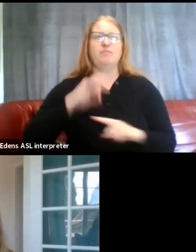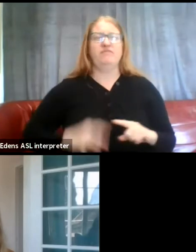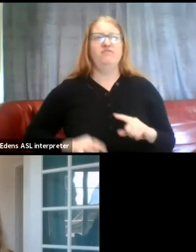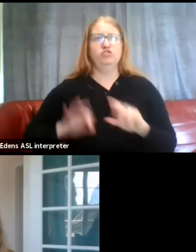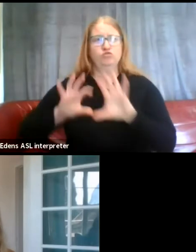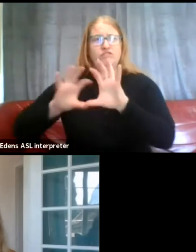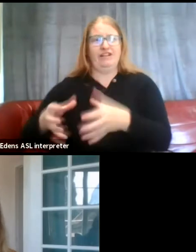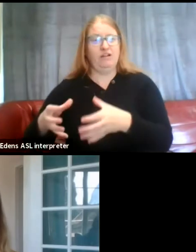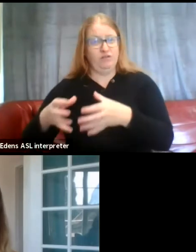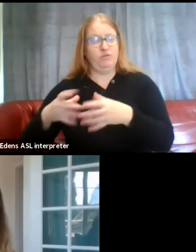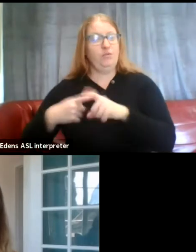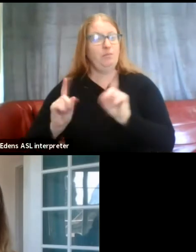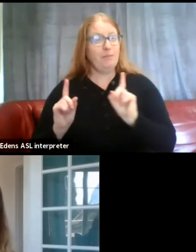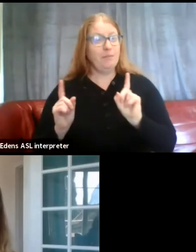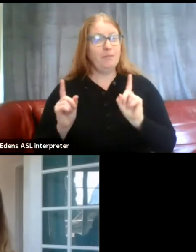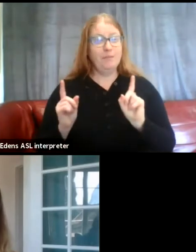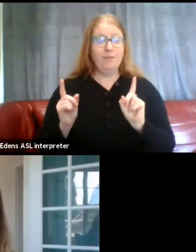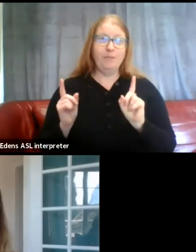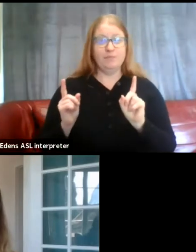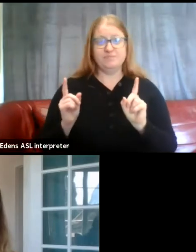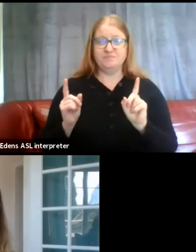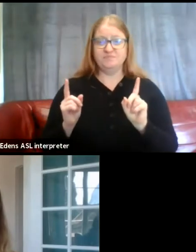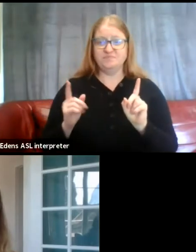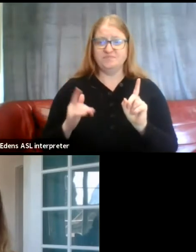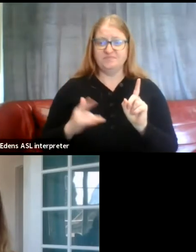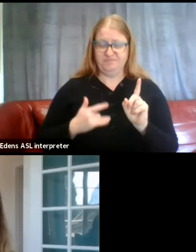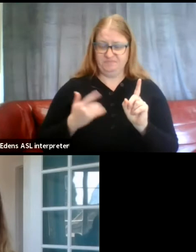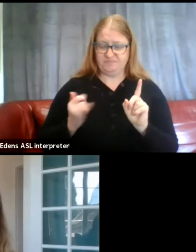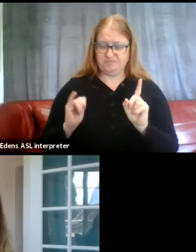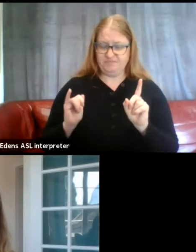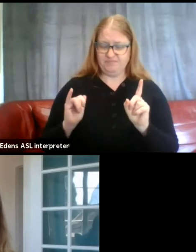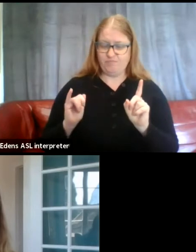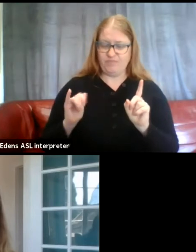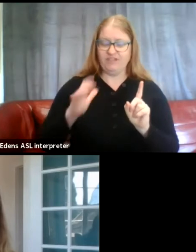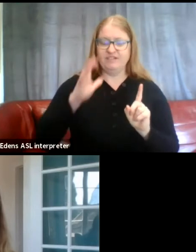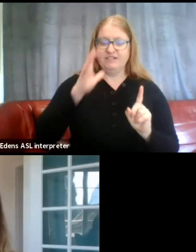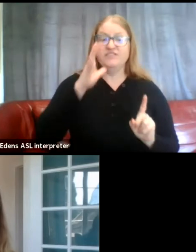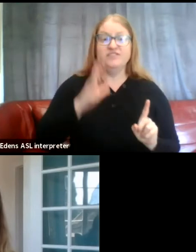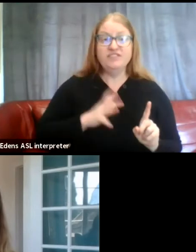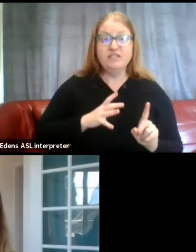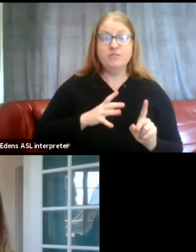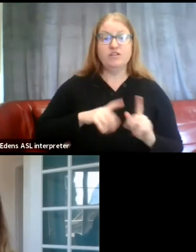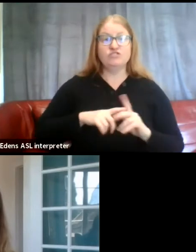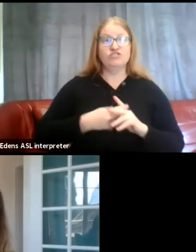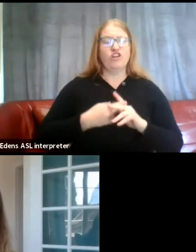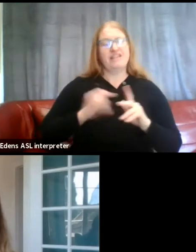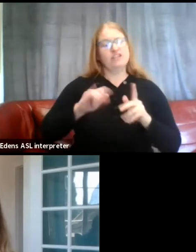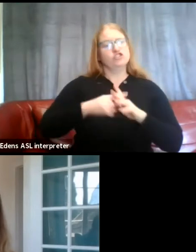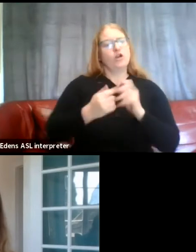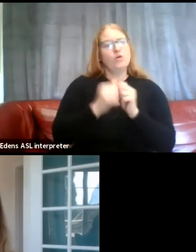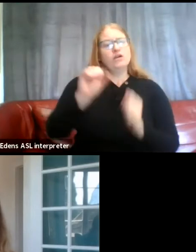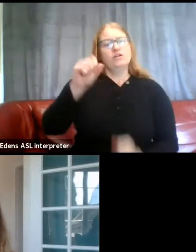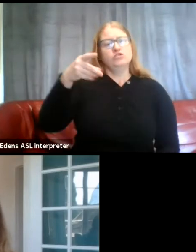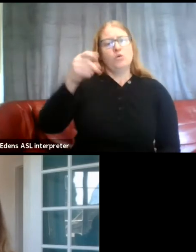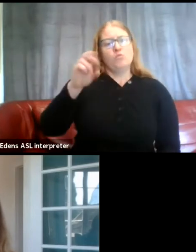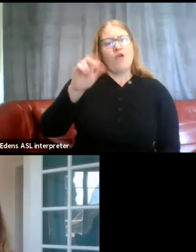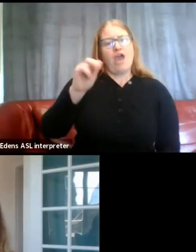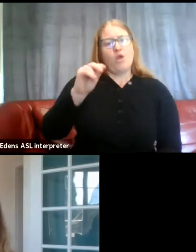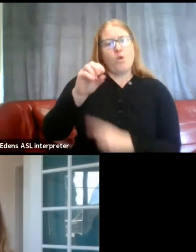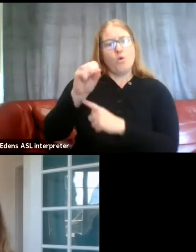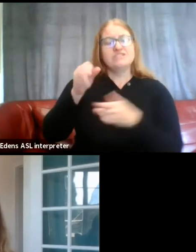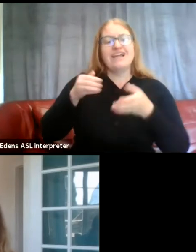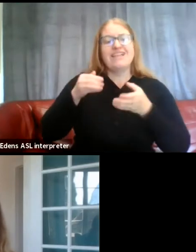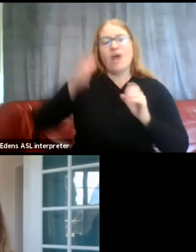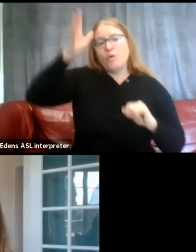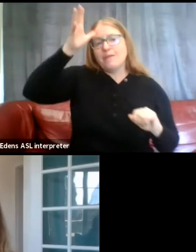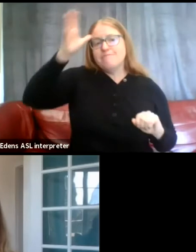come to me as a female wave that came in the wake of shows like The Sopranos that allowed there to be male characters